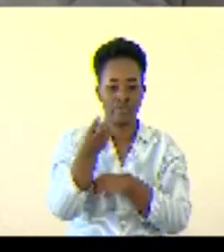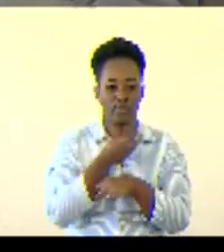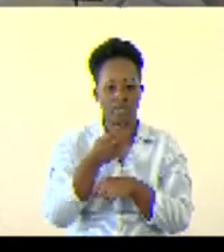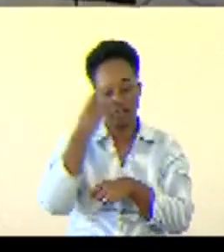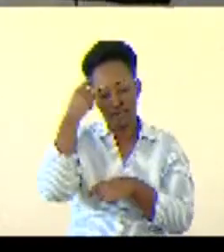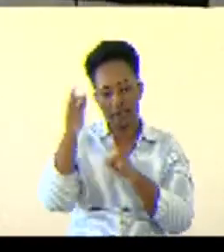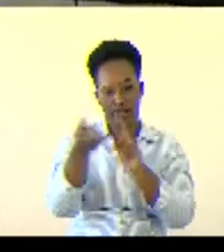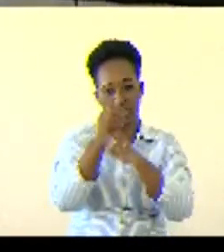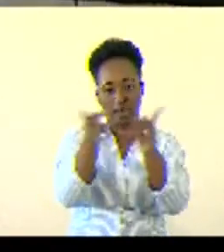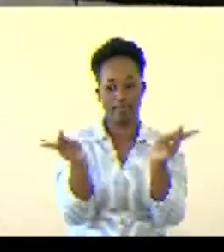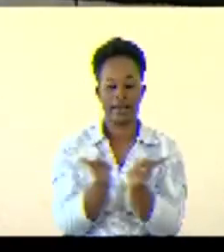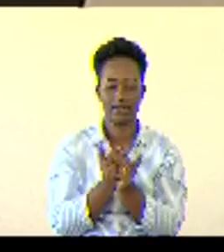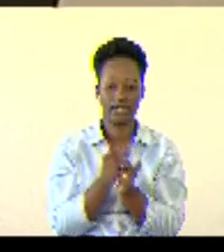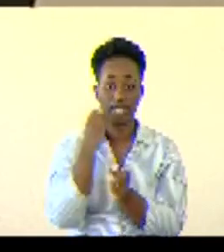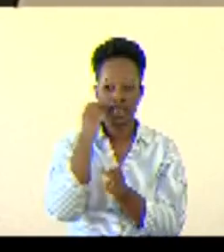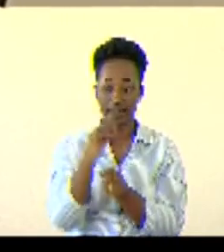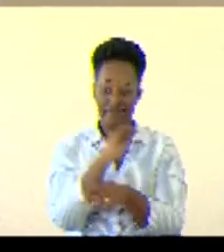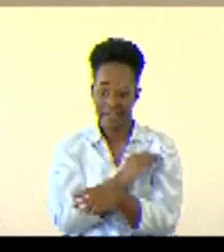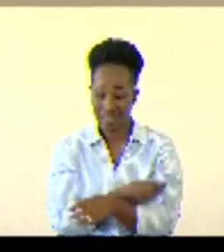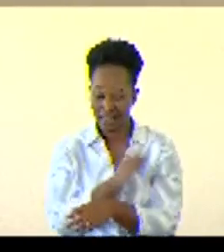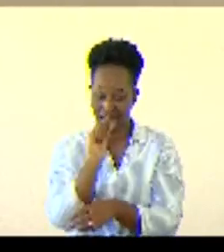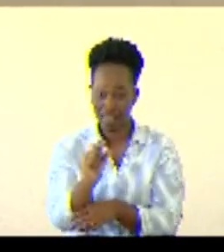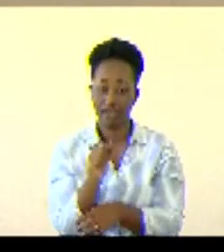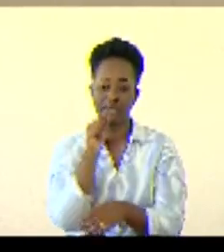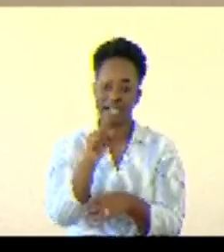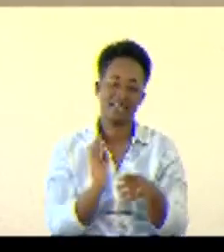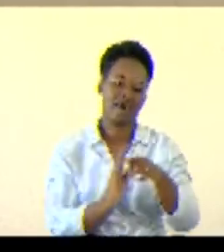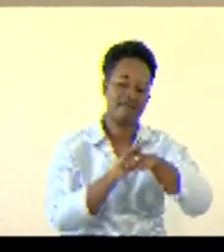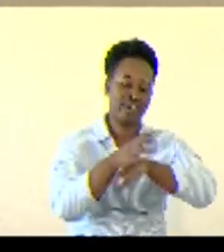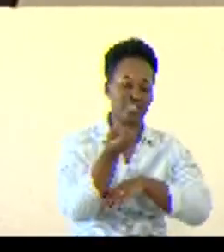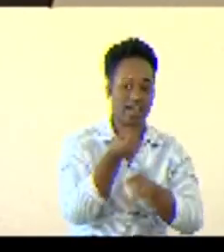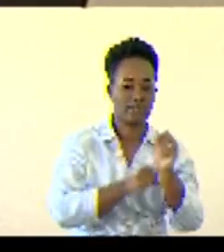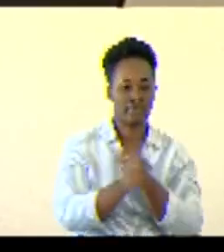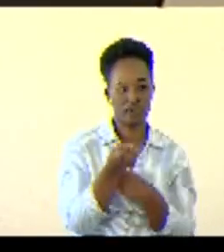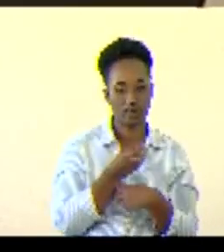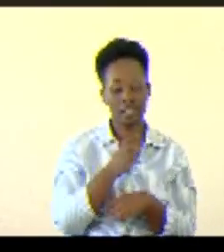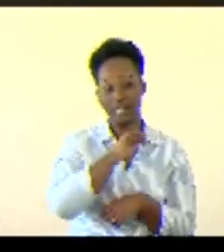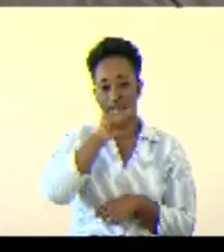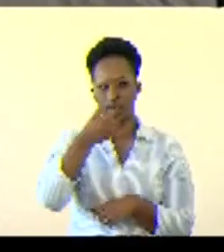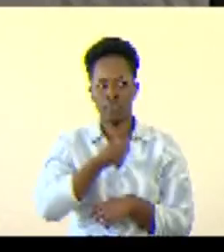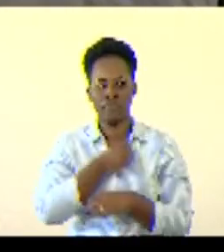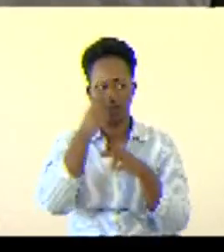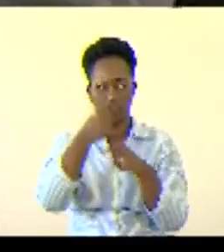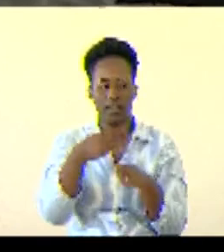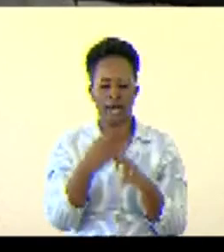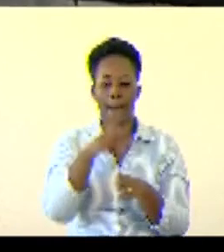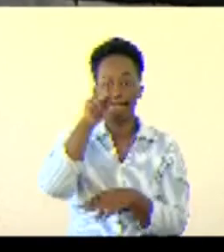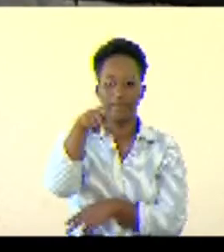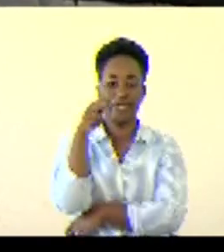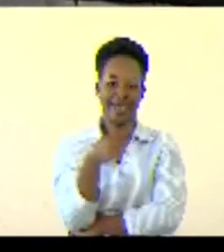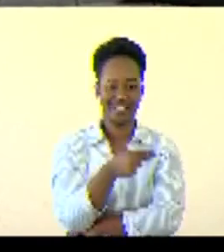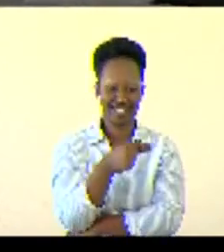there is less energy, that one affects active transport. We have what you call pH. A